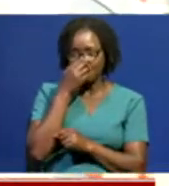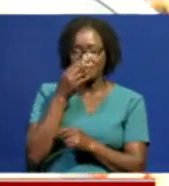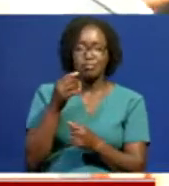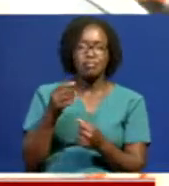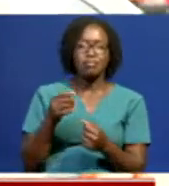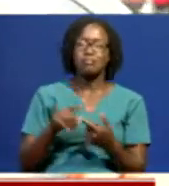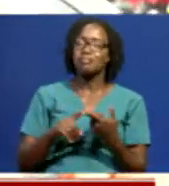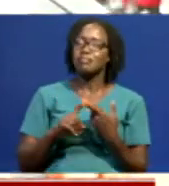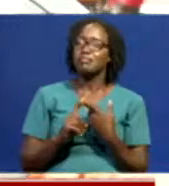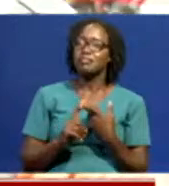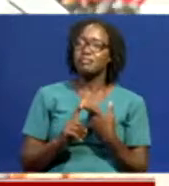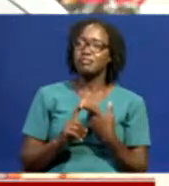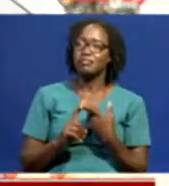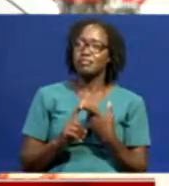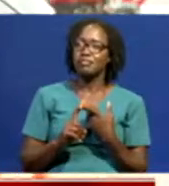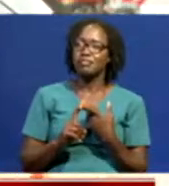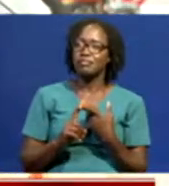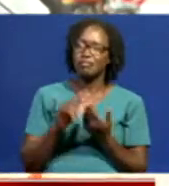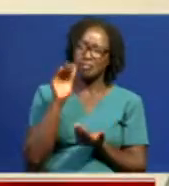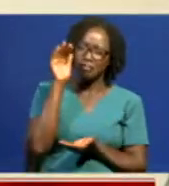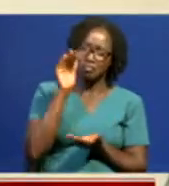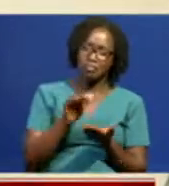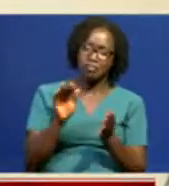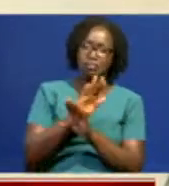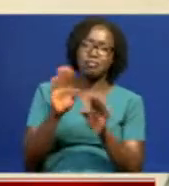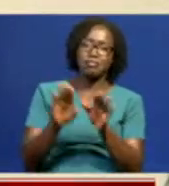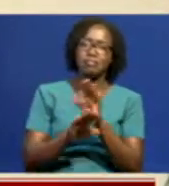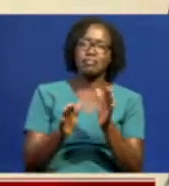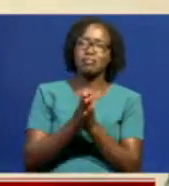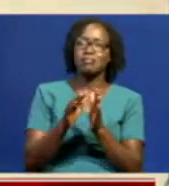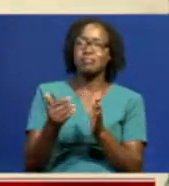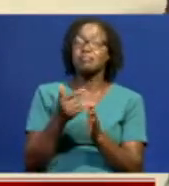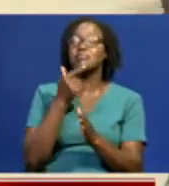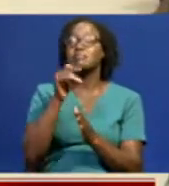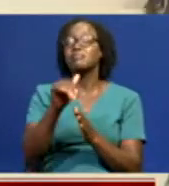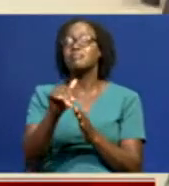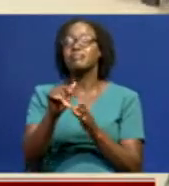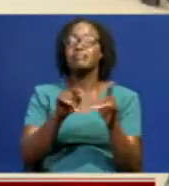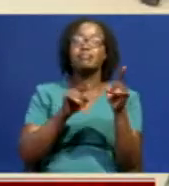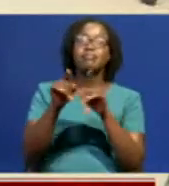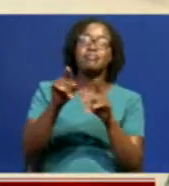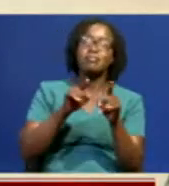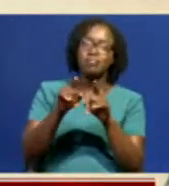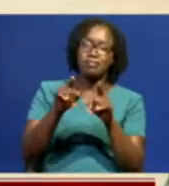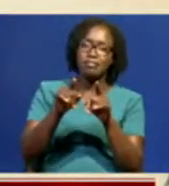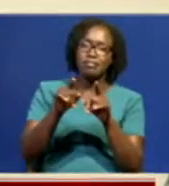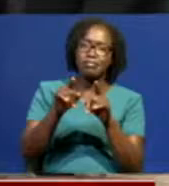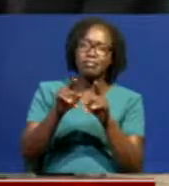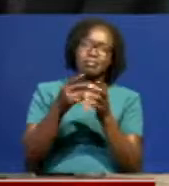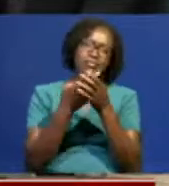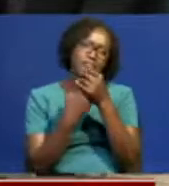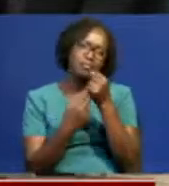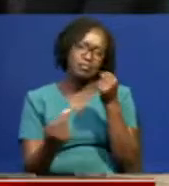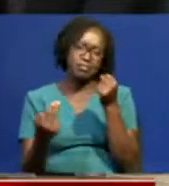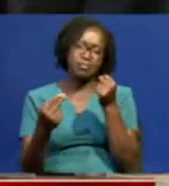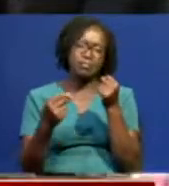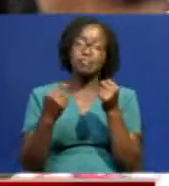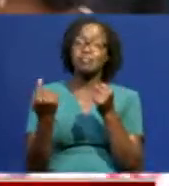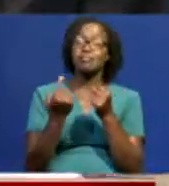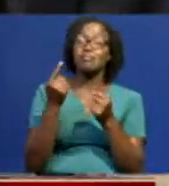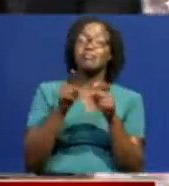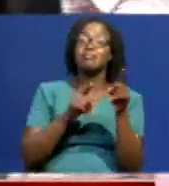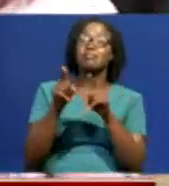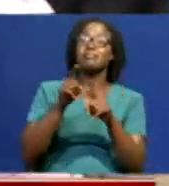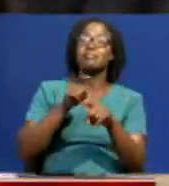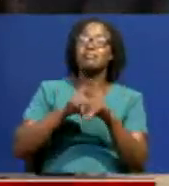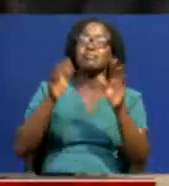least minimize everything. Others noting that the traveling cost has been doubled and can only travel when